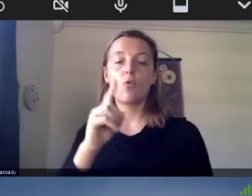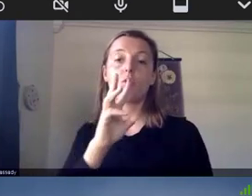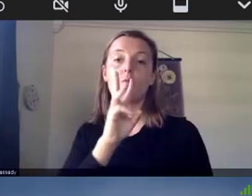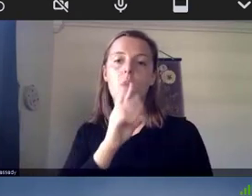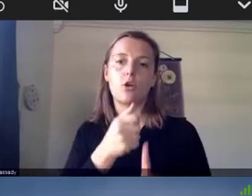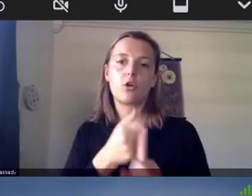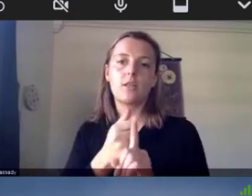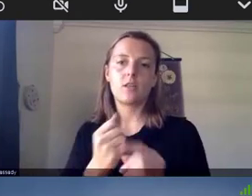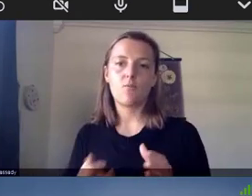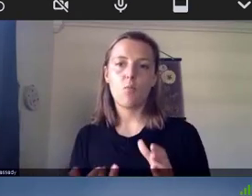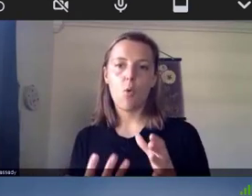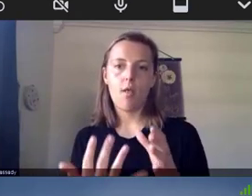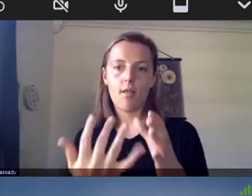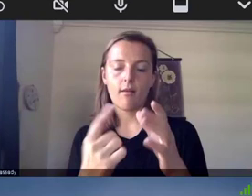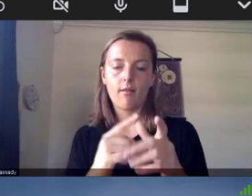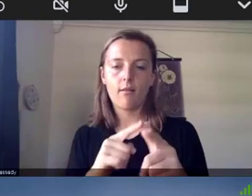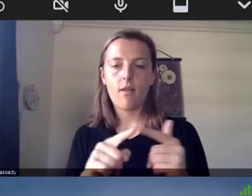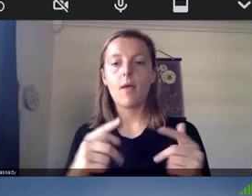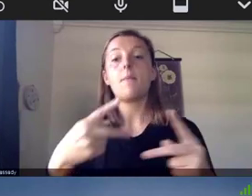sub vapor.